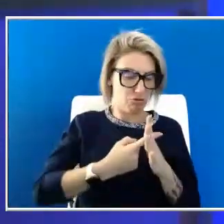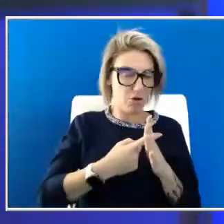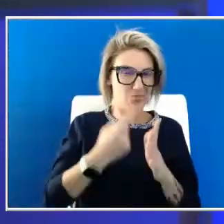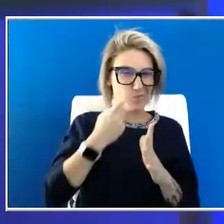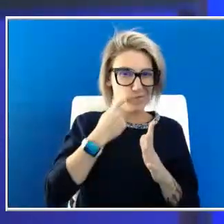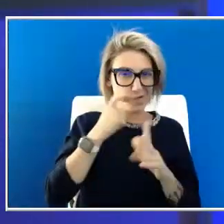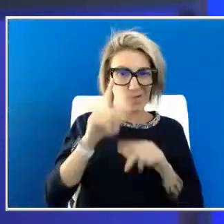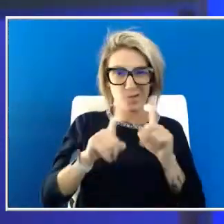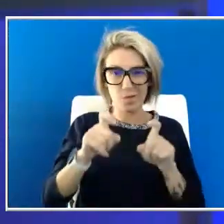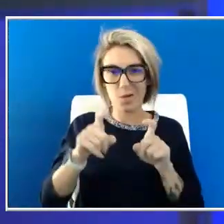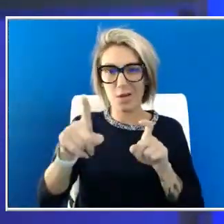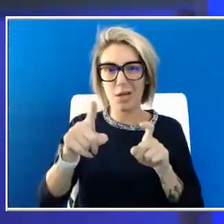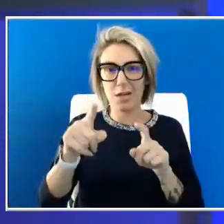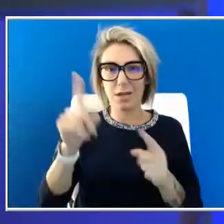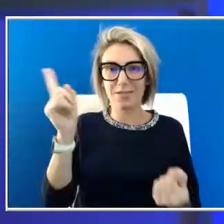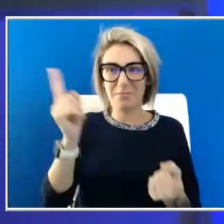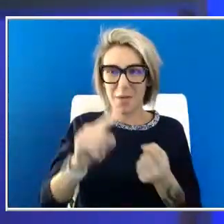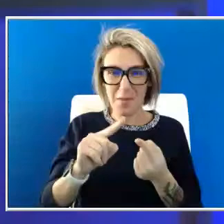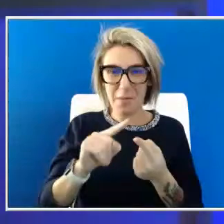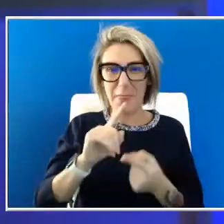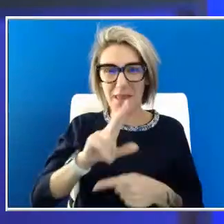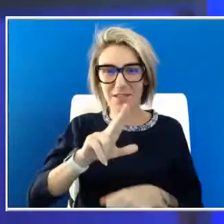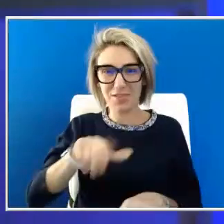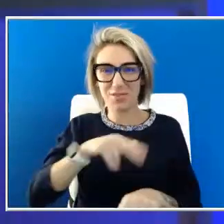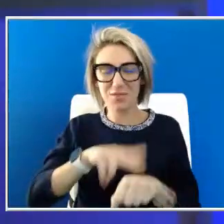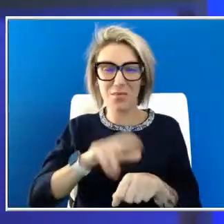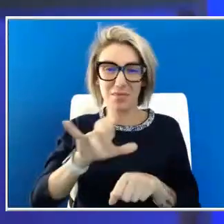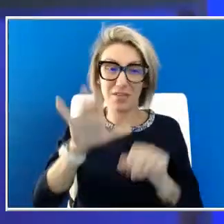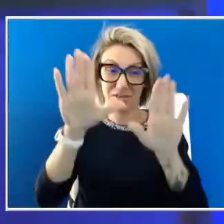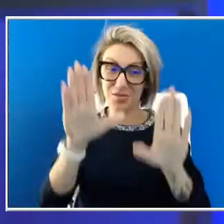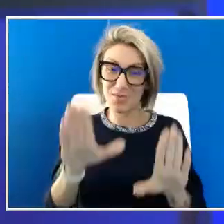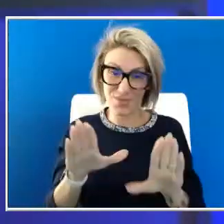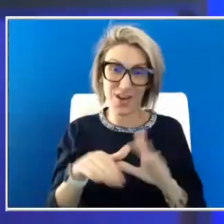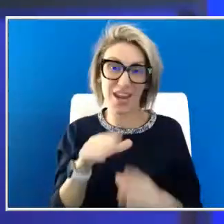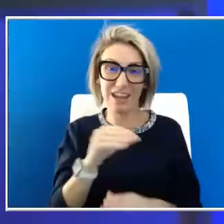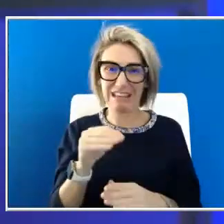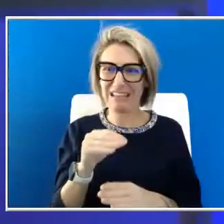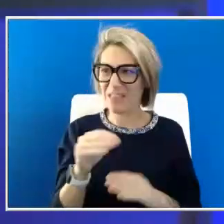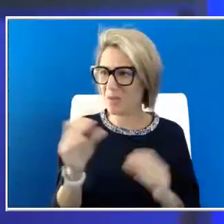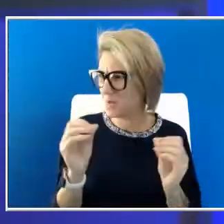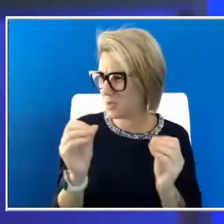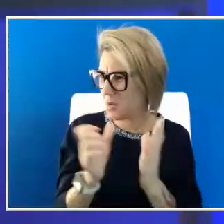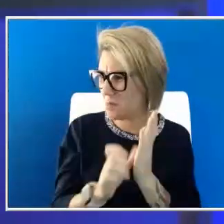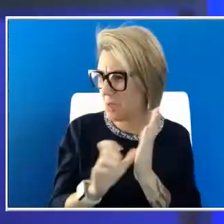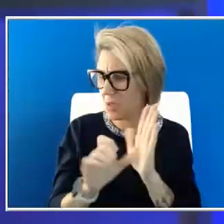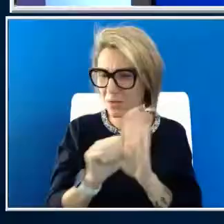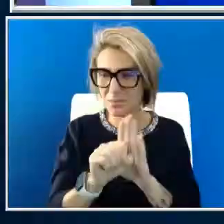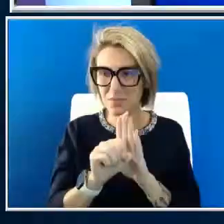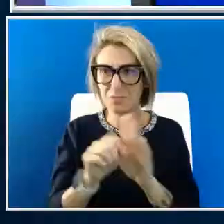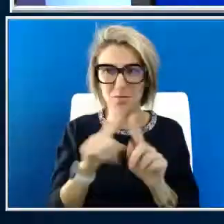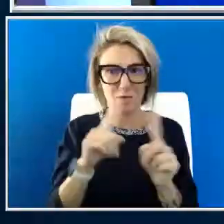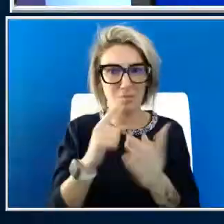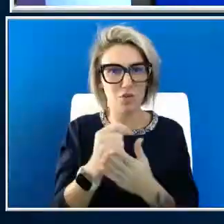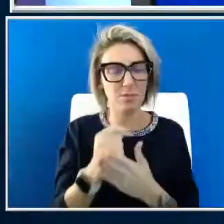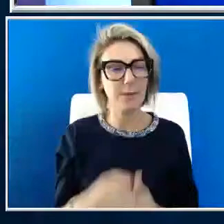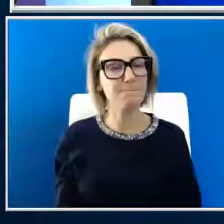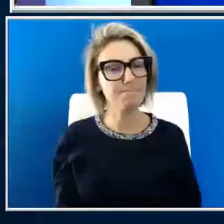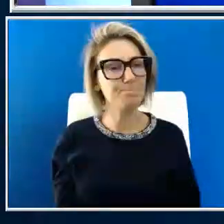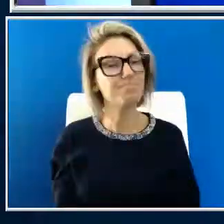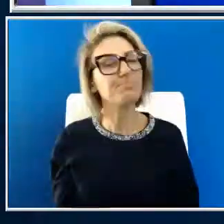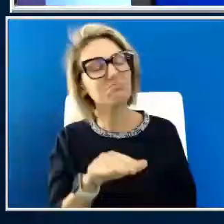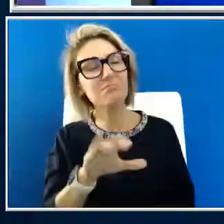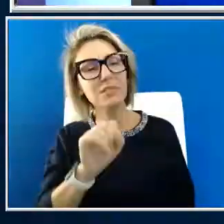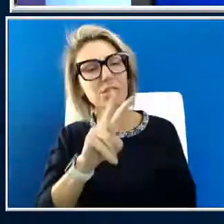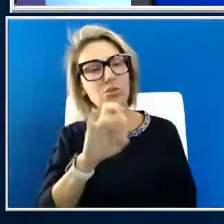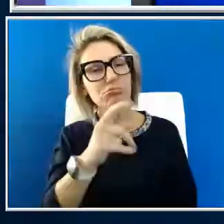actually back down to his normal. And so that's been really great. And I think he had no bowel symptoms from the treatment at all. Dr. Chen, Stuart wants to know, is there any